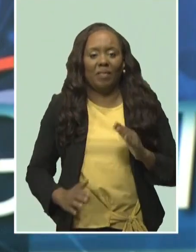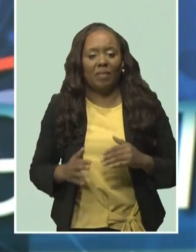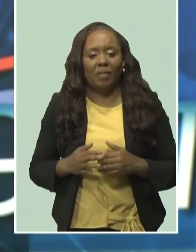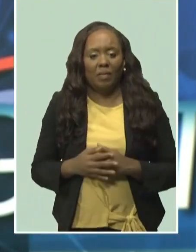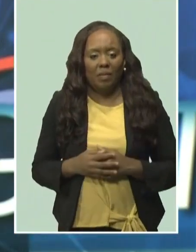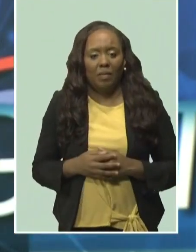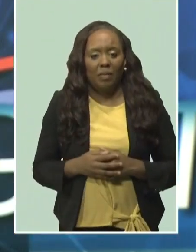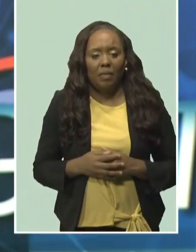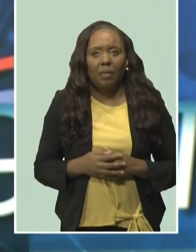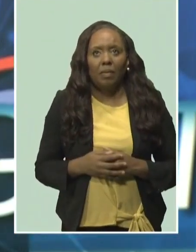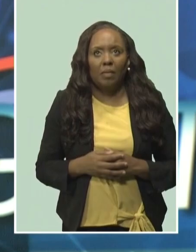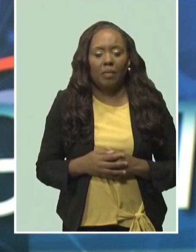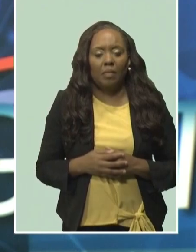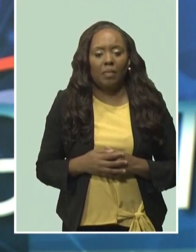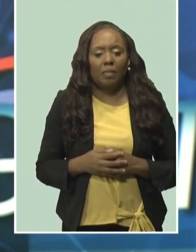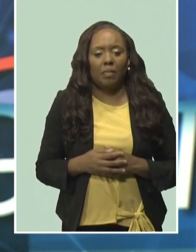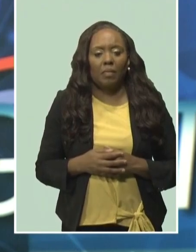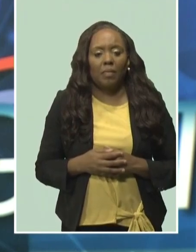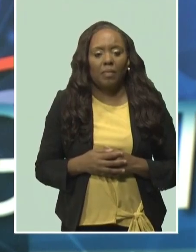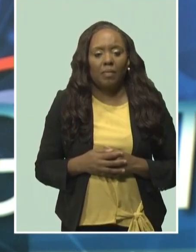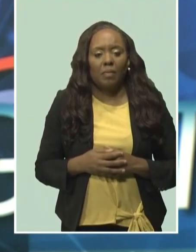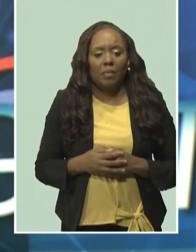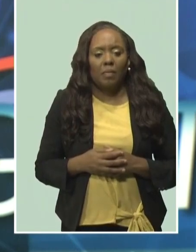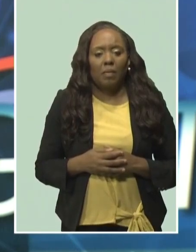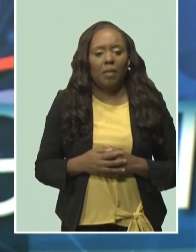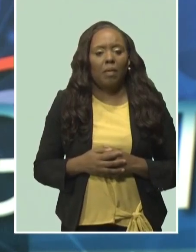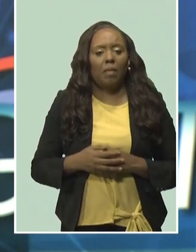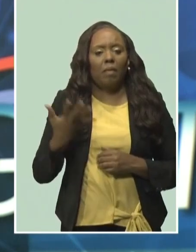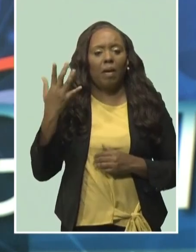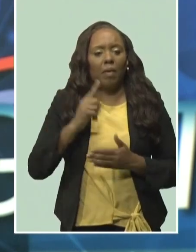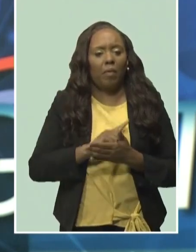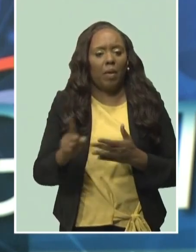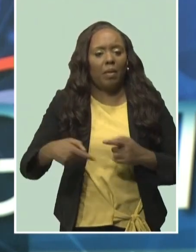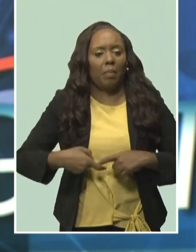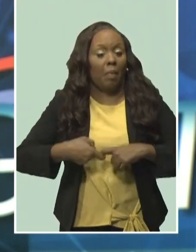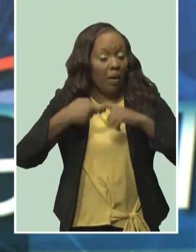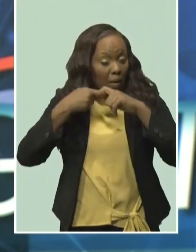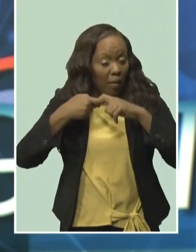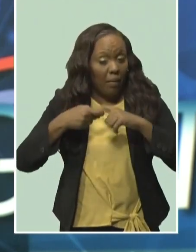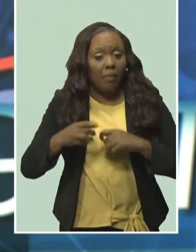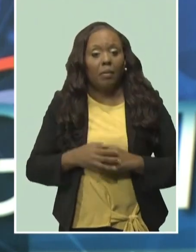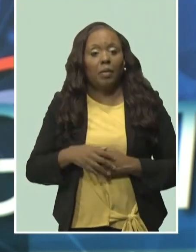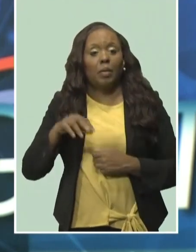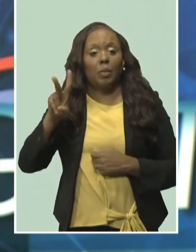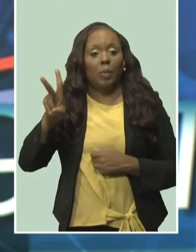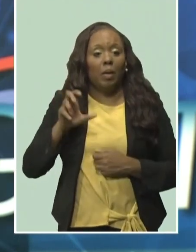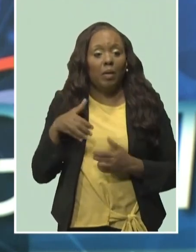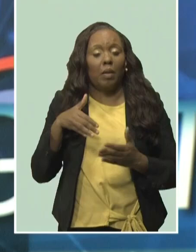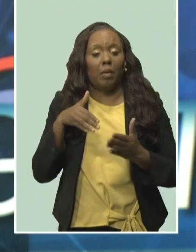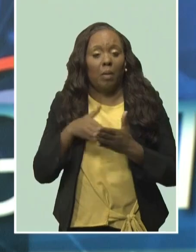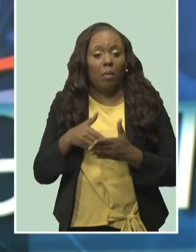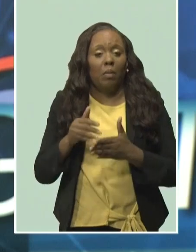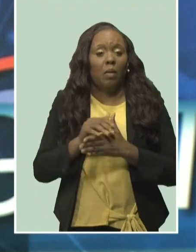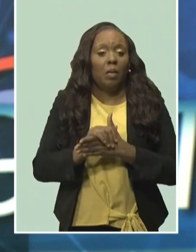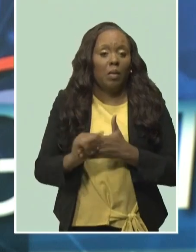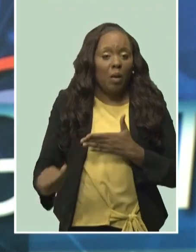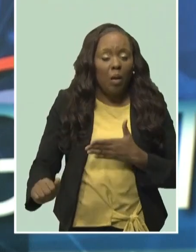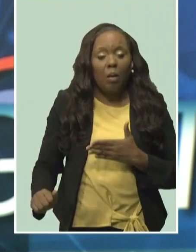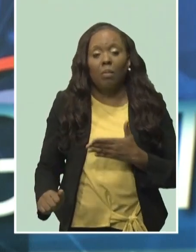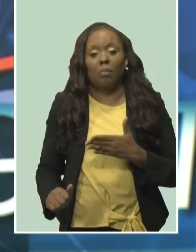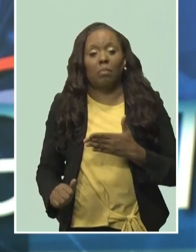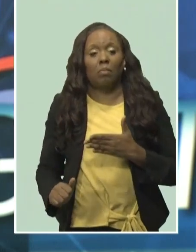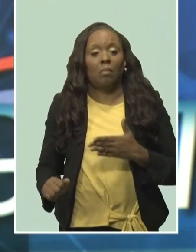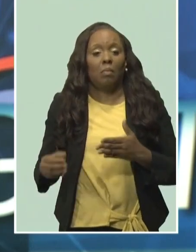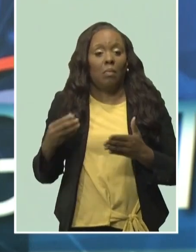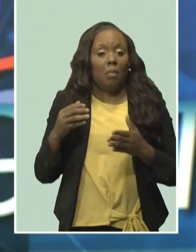well, after a 5-week break, $200,000 renovation and a lone operating drive-in theatre in Barbados and the Caribbean